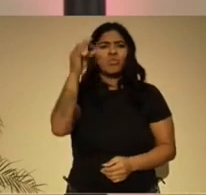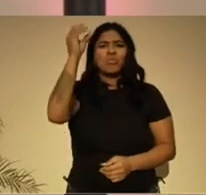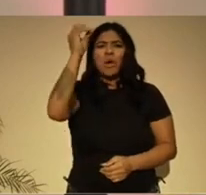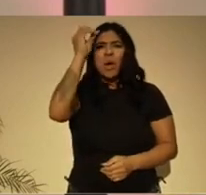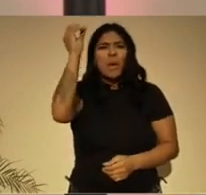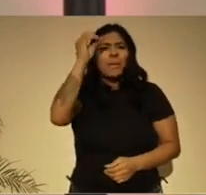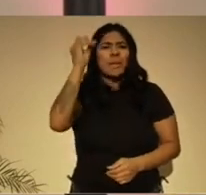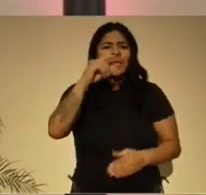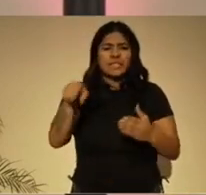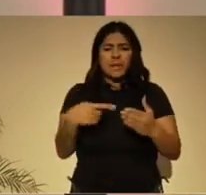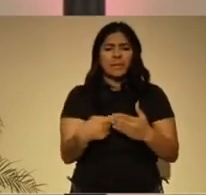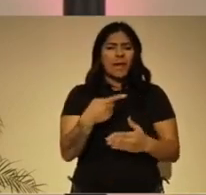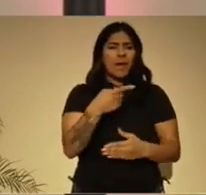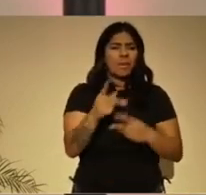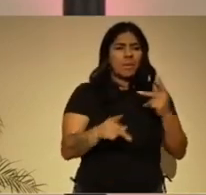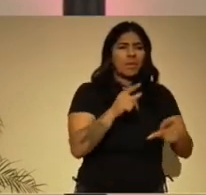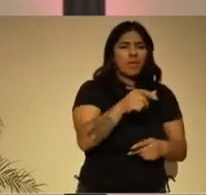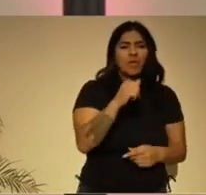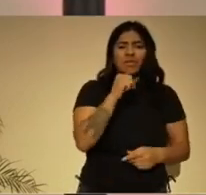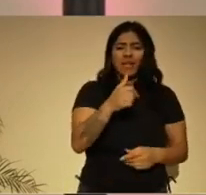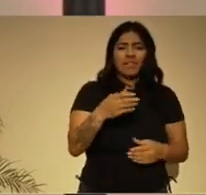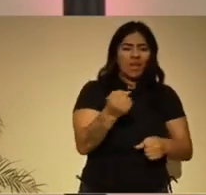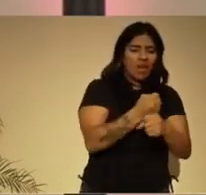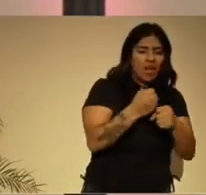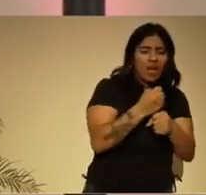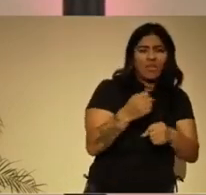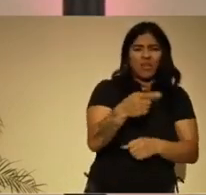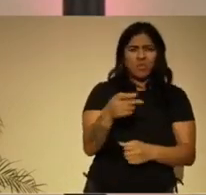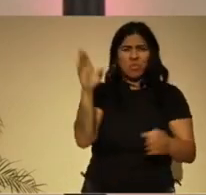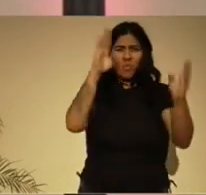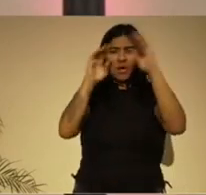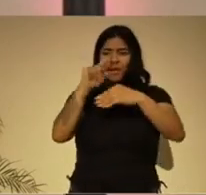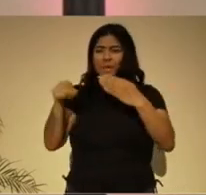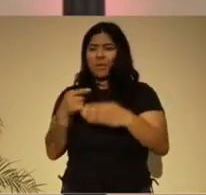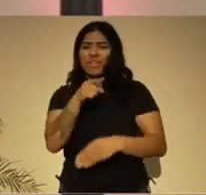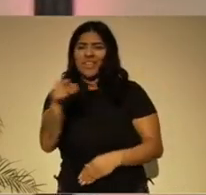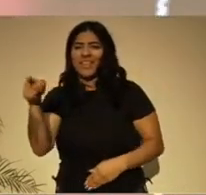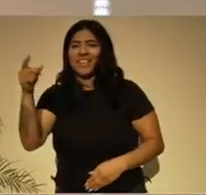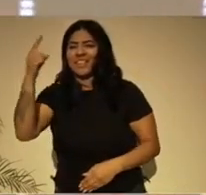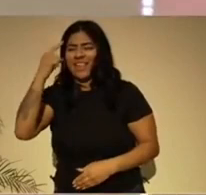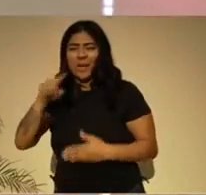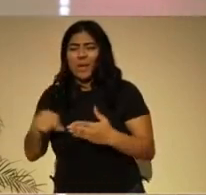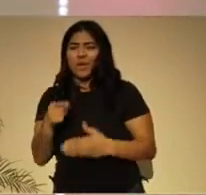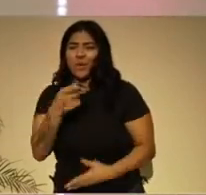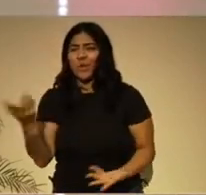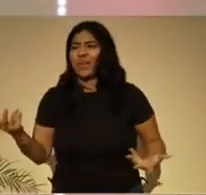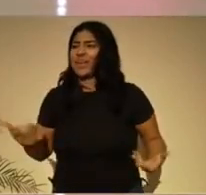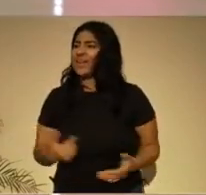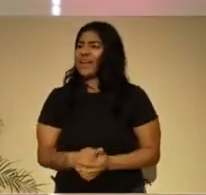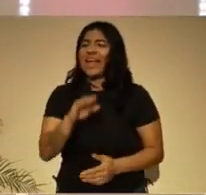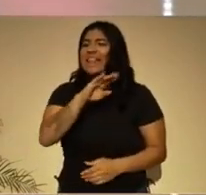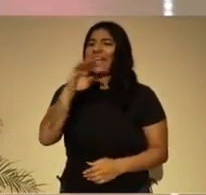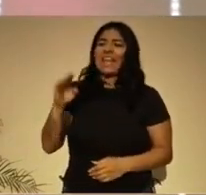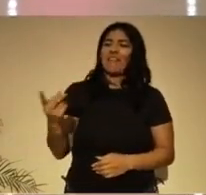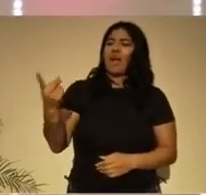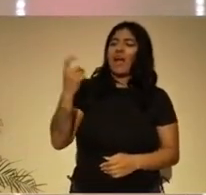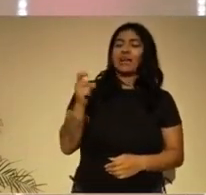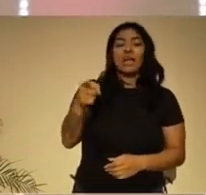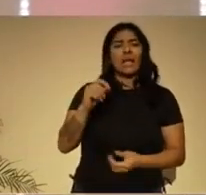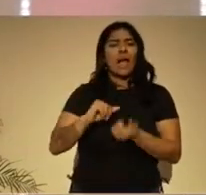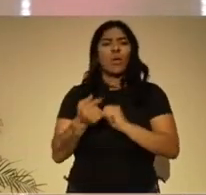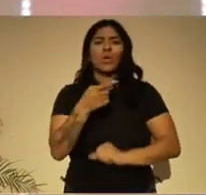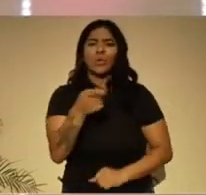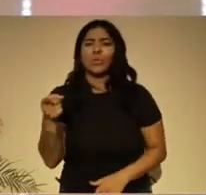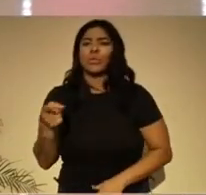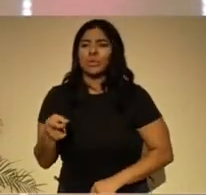even, you haven't even had coffee with them or broken bread with them, and you're so concerned about what they think about you. And yet they've never asked, hey, bro, how are you